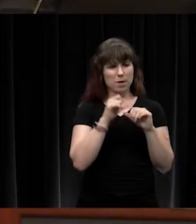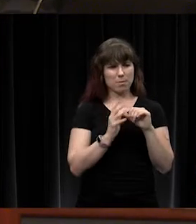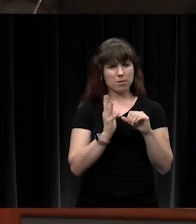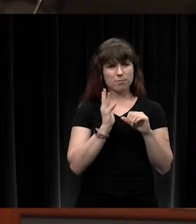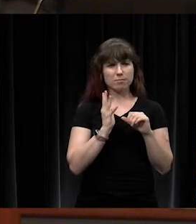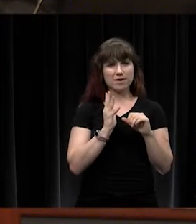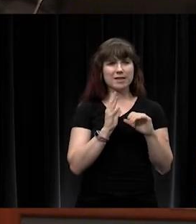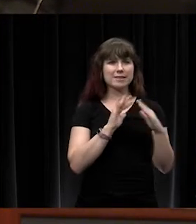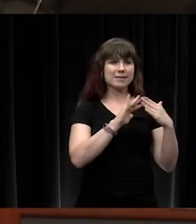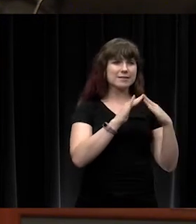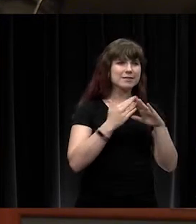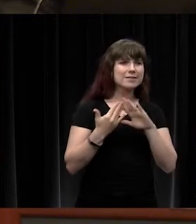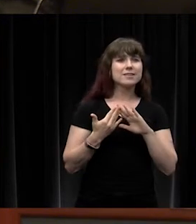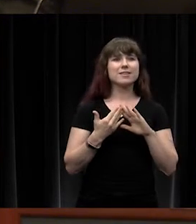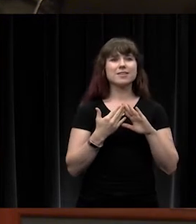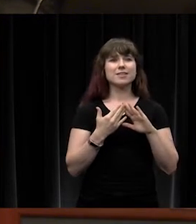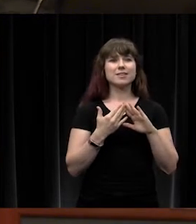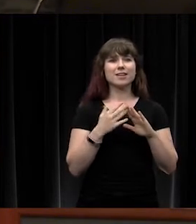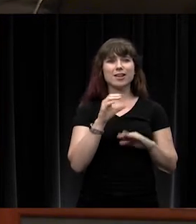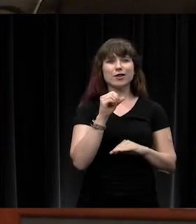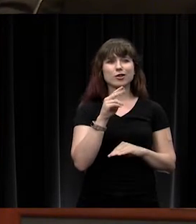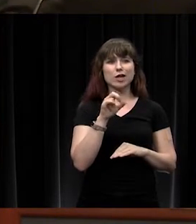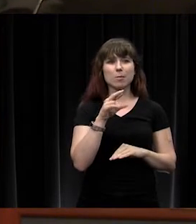the Chamber of Commerce have been talking about this for